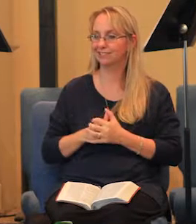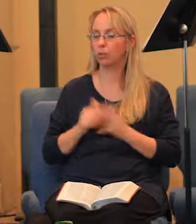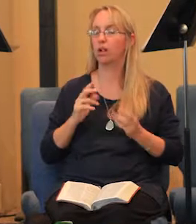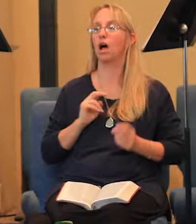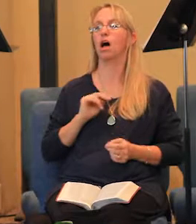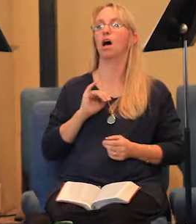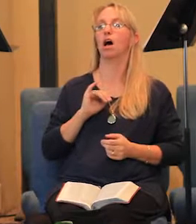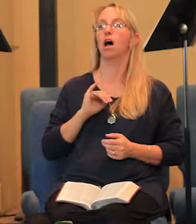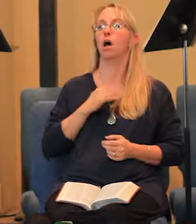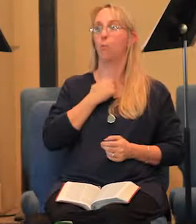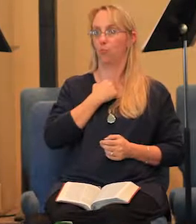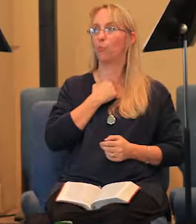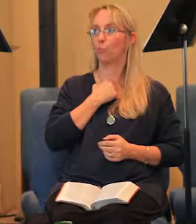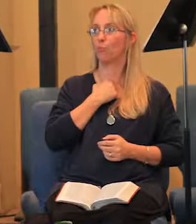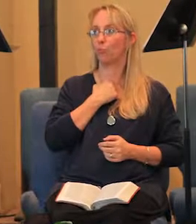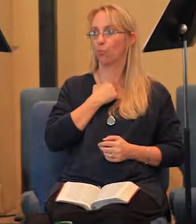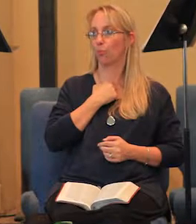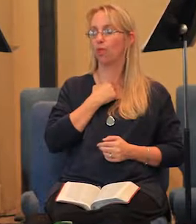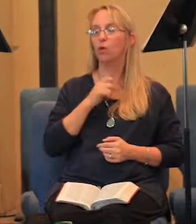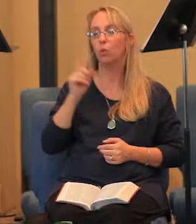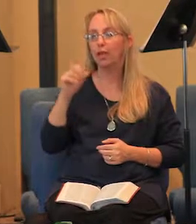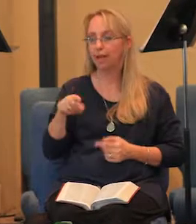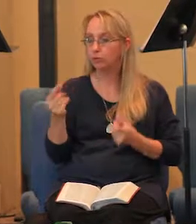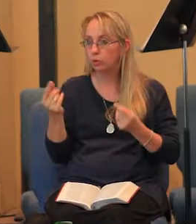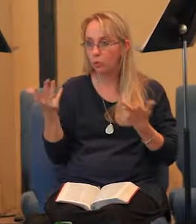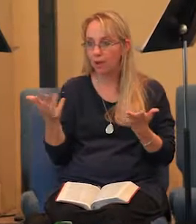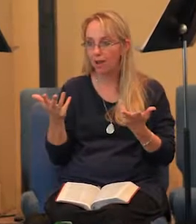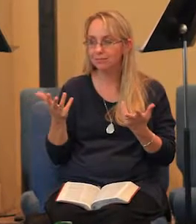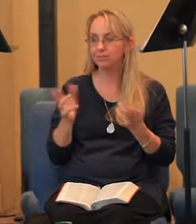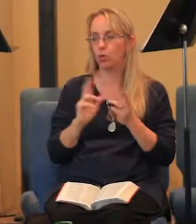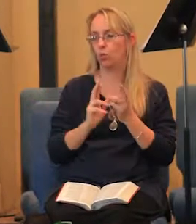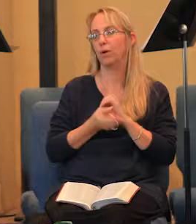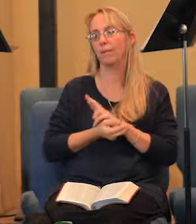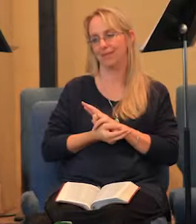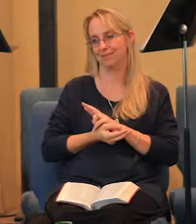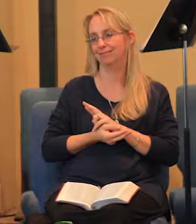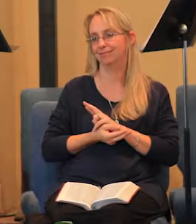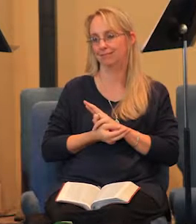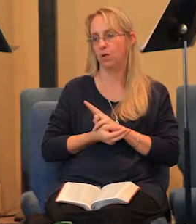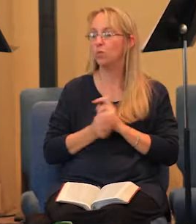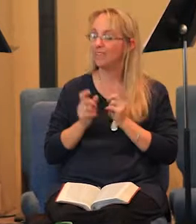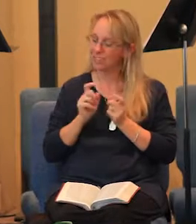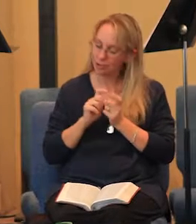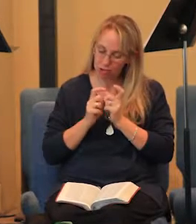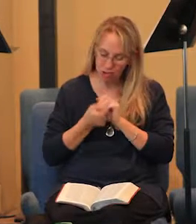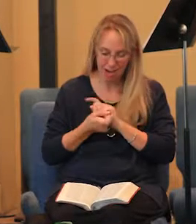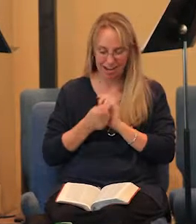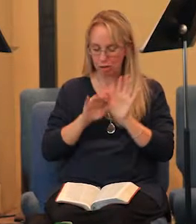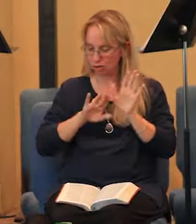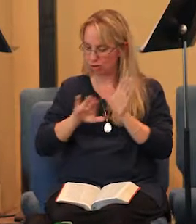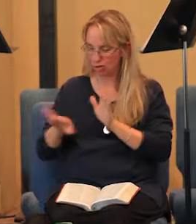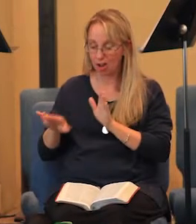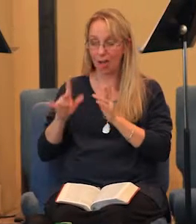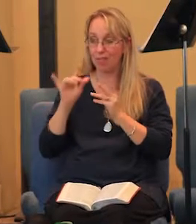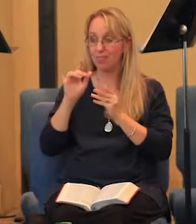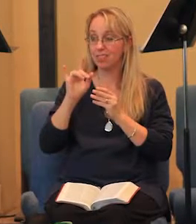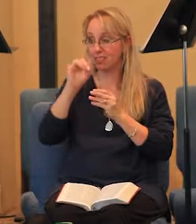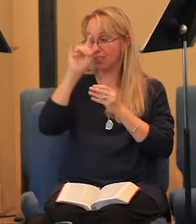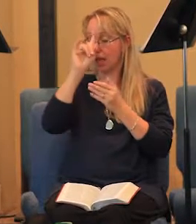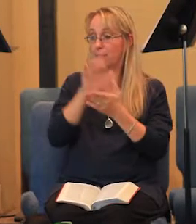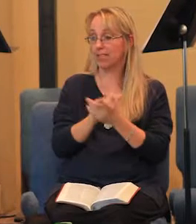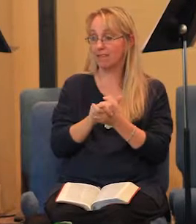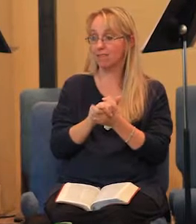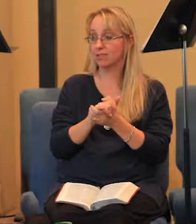every person. That's to repent. That's to change the direction you